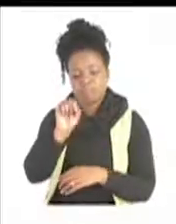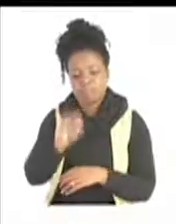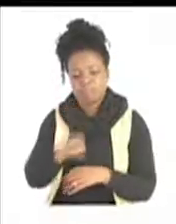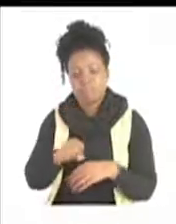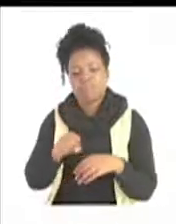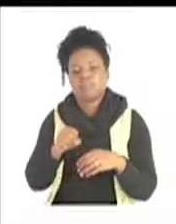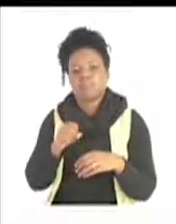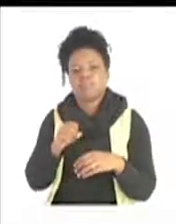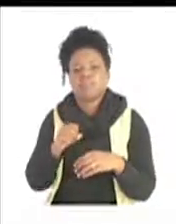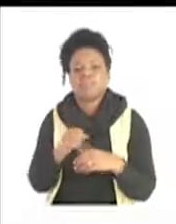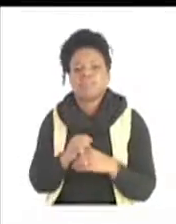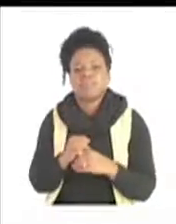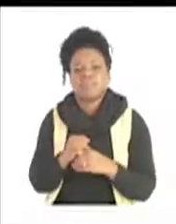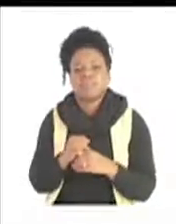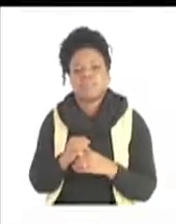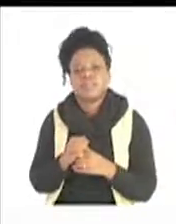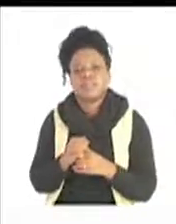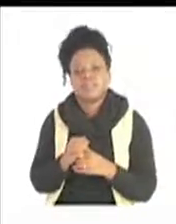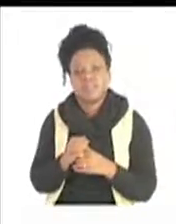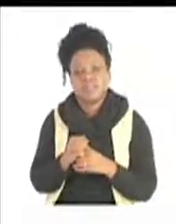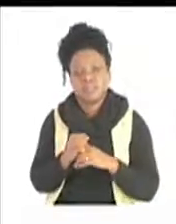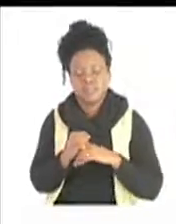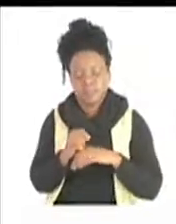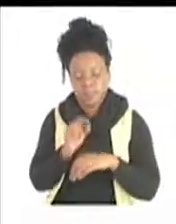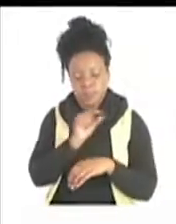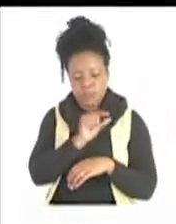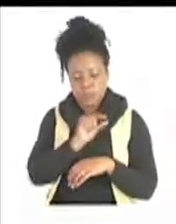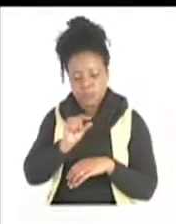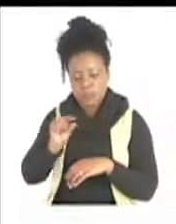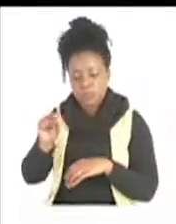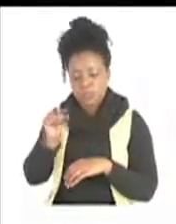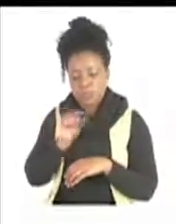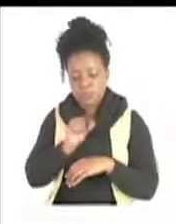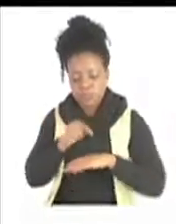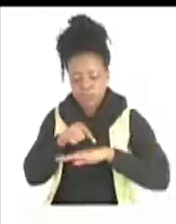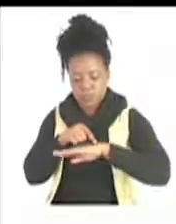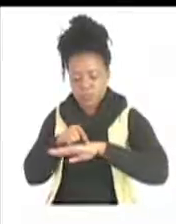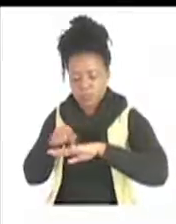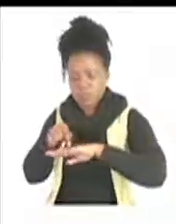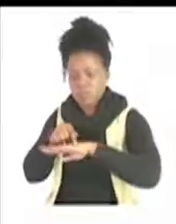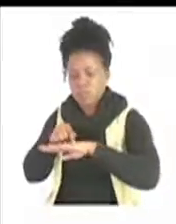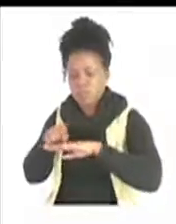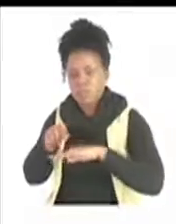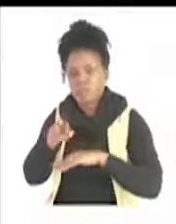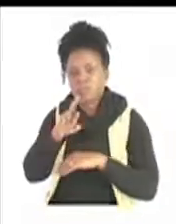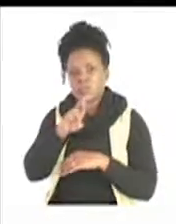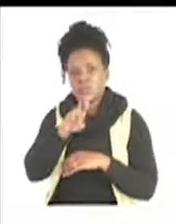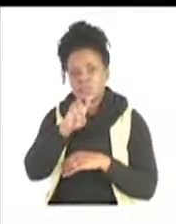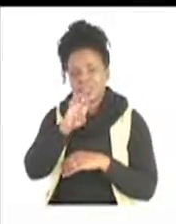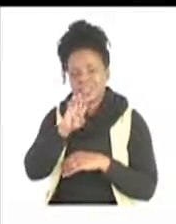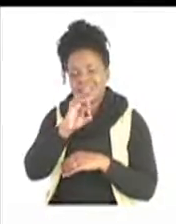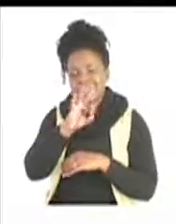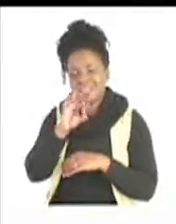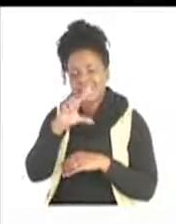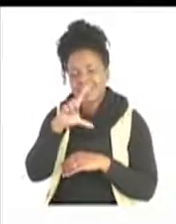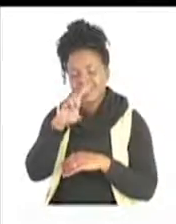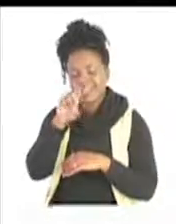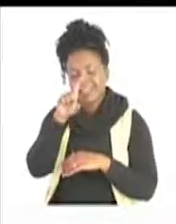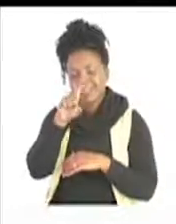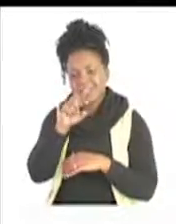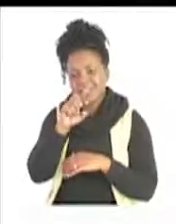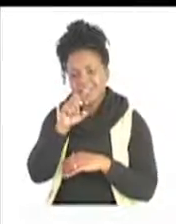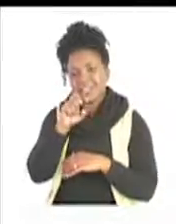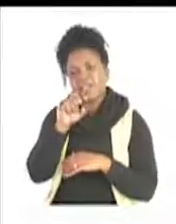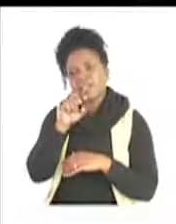says, underline the reflexive noun in each sentence below. Now, if you see